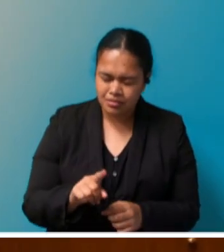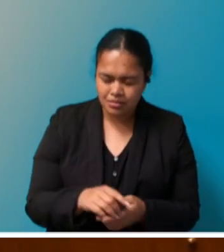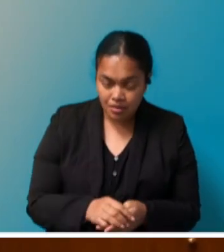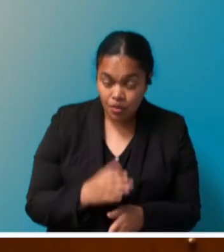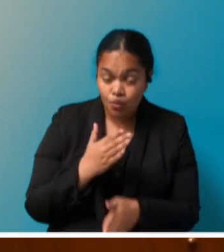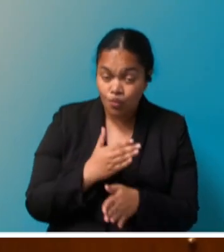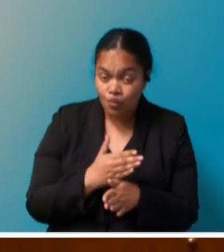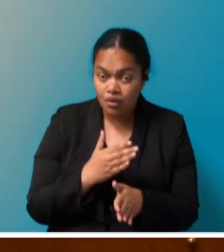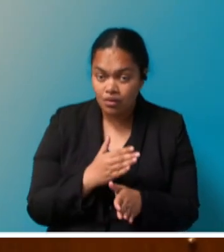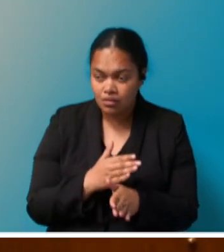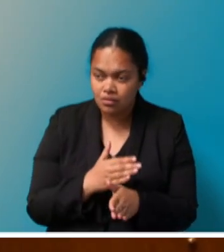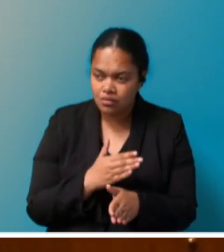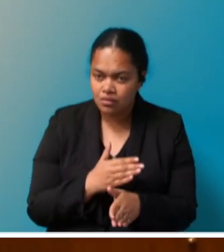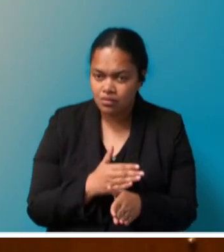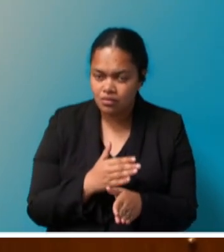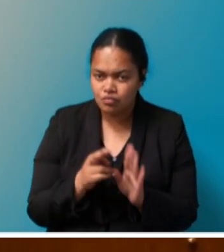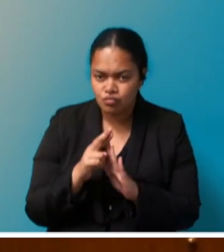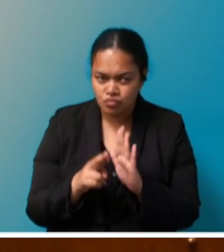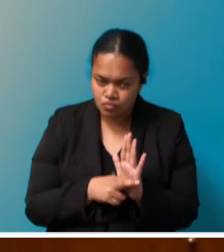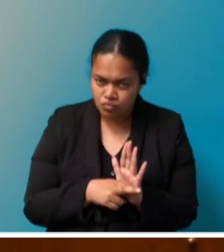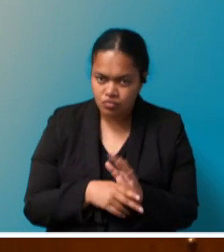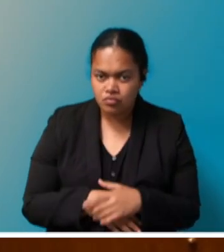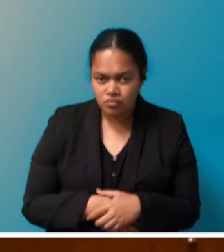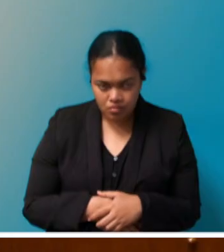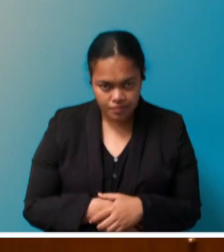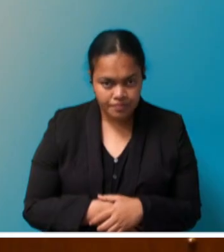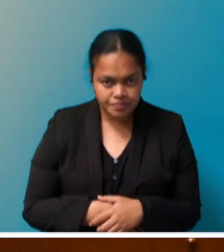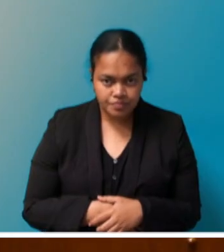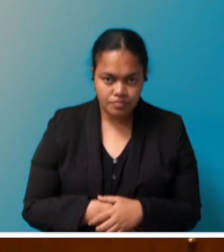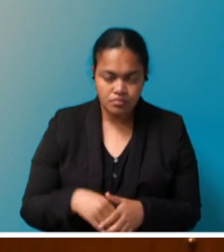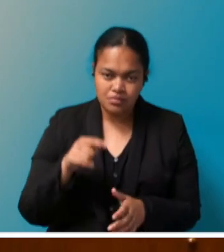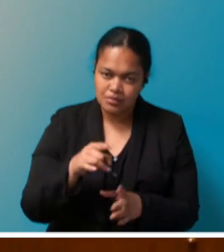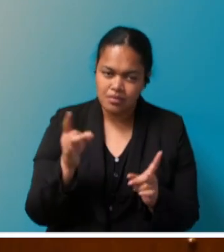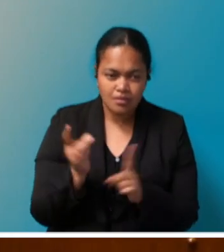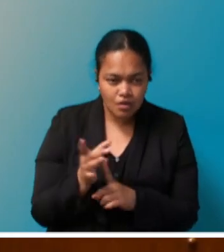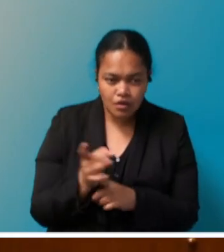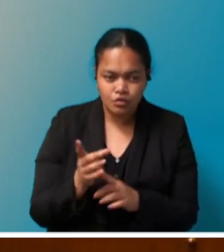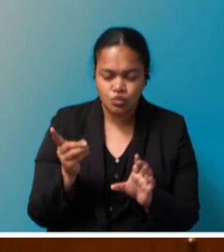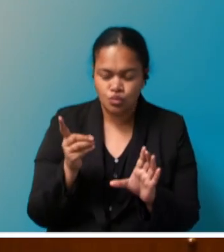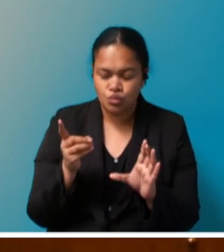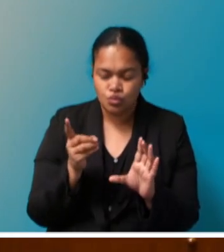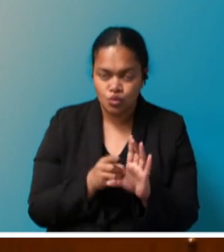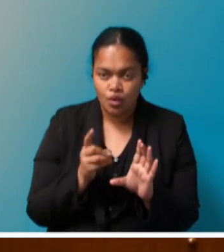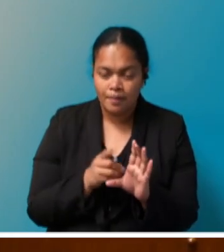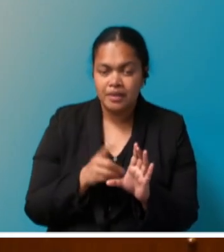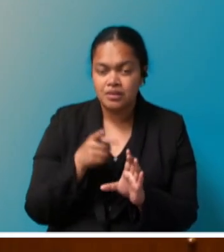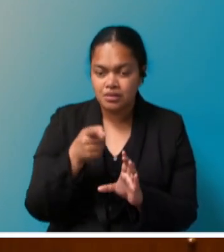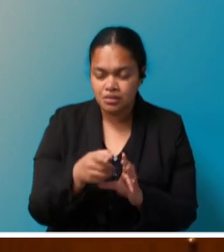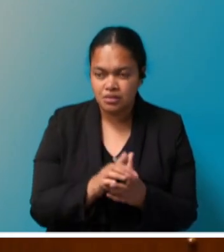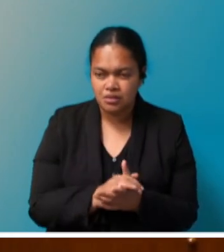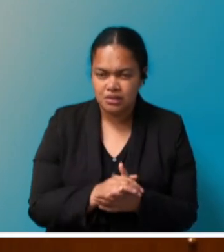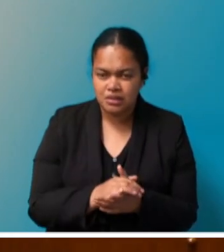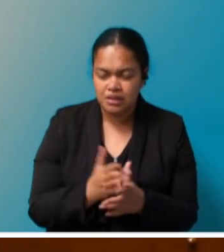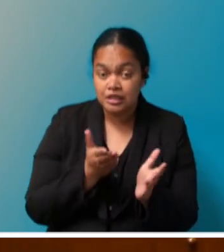The General Orders, commonly referred to as GO, is a vital document that outlines the terms and conditions of service